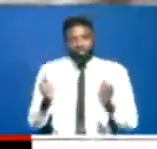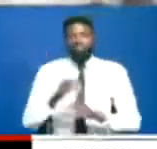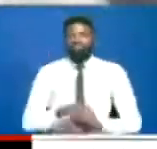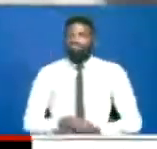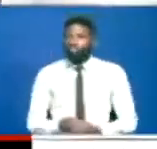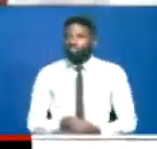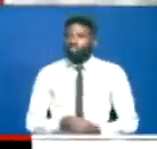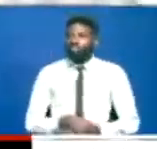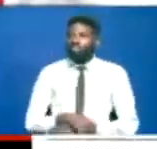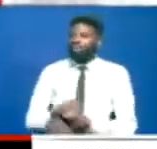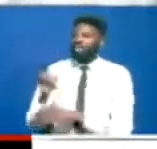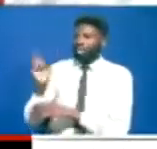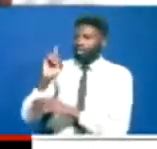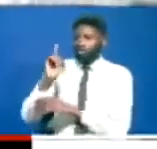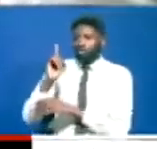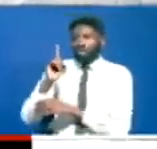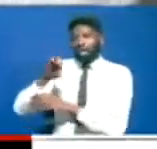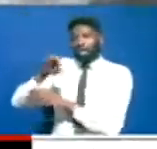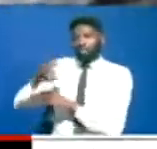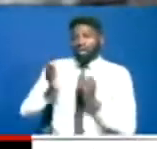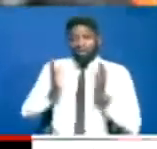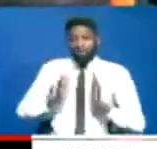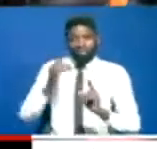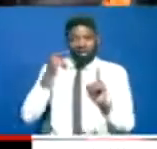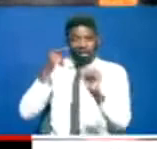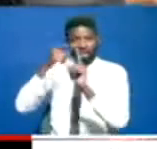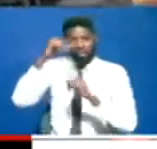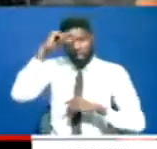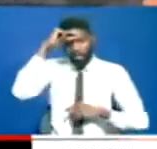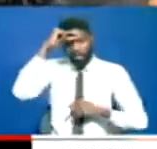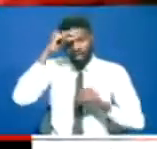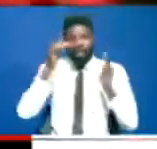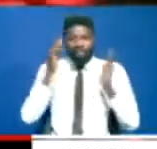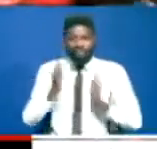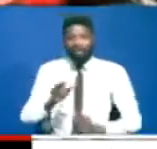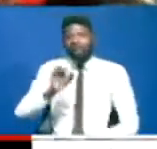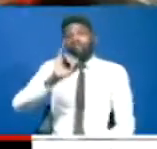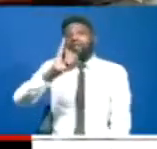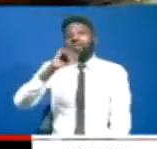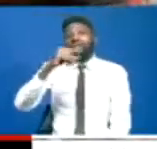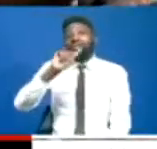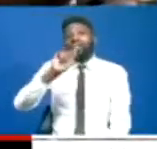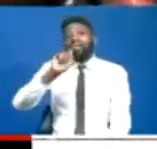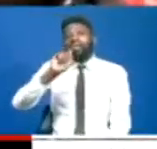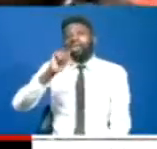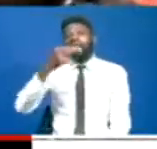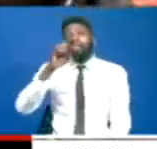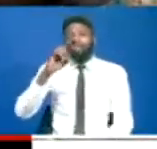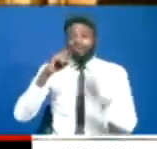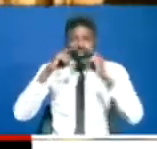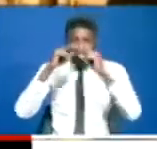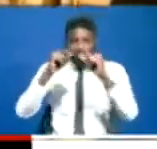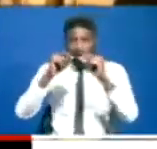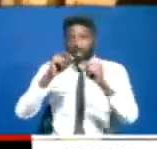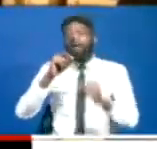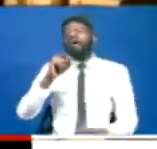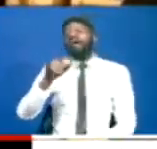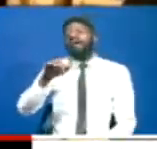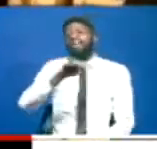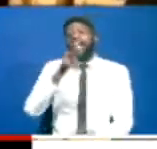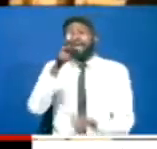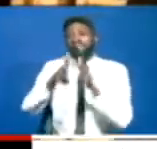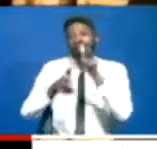Nairobi County gubernatorial candidate Polycarp Igathe has pledged to solve the Embakasi Ranch ownership title deeds quagmire if elected